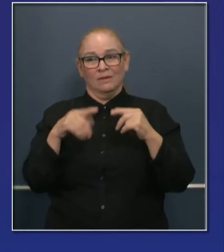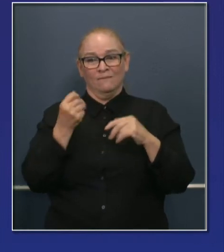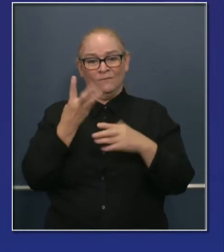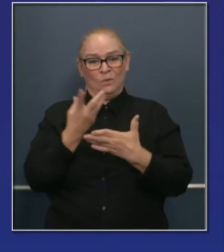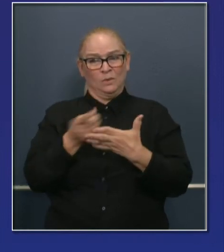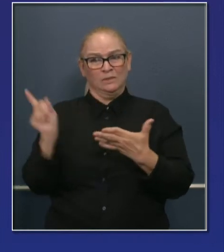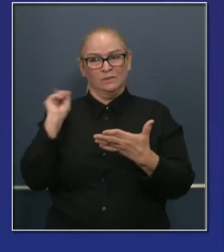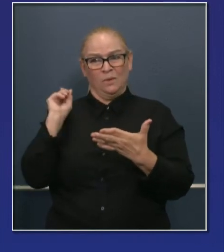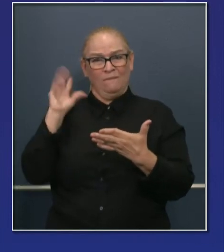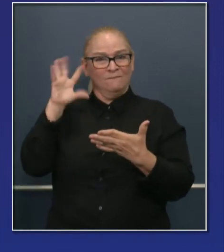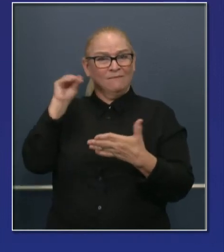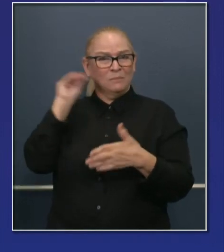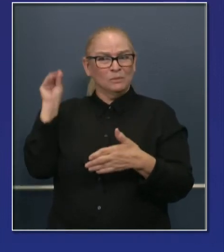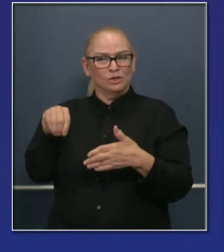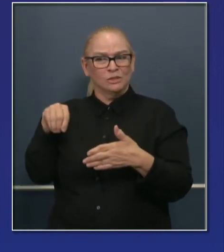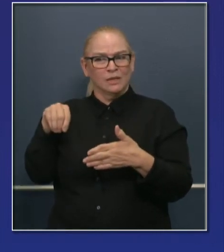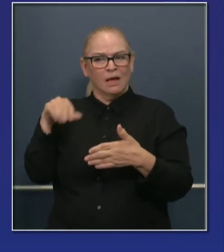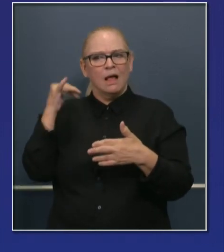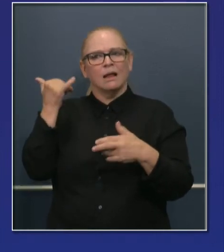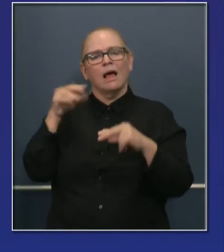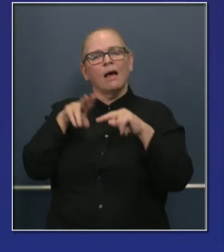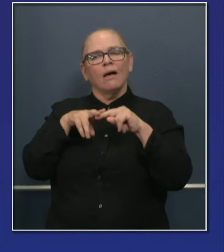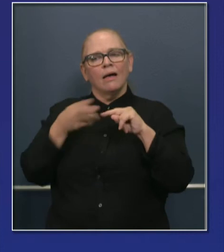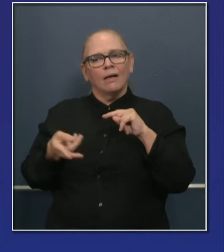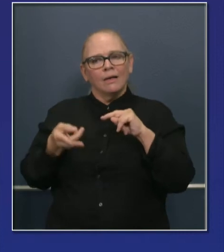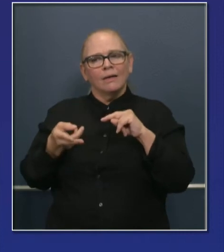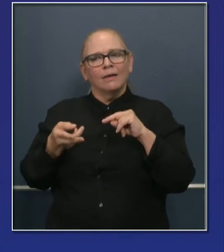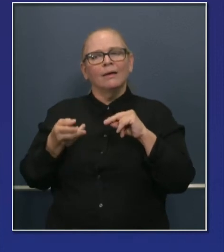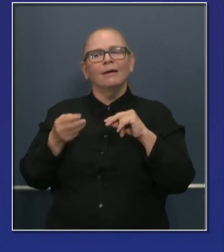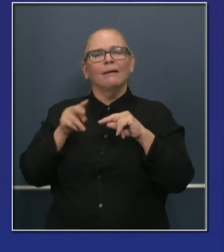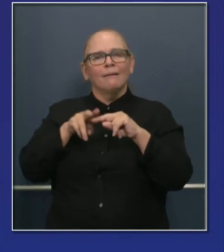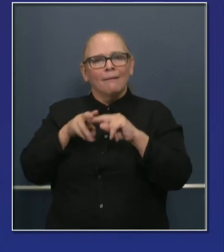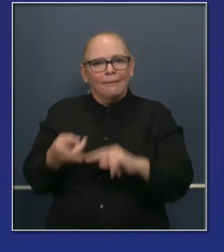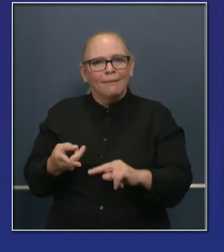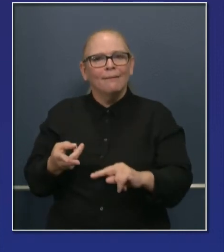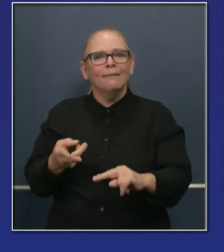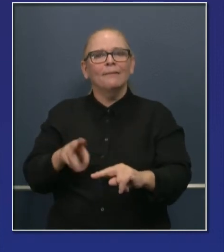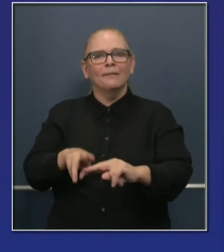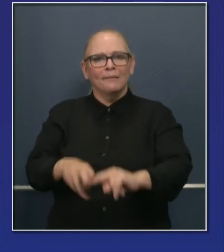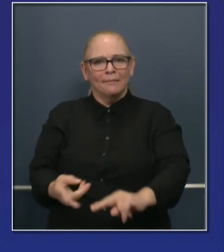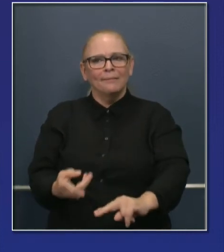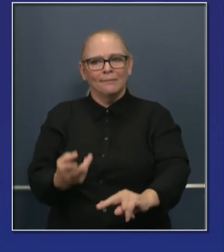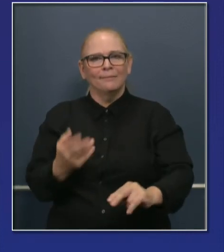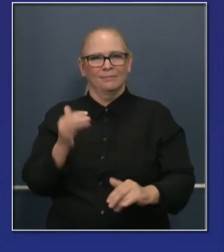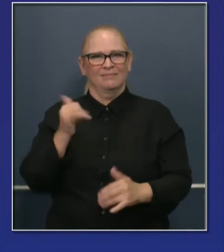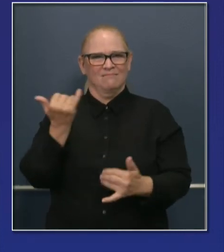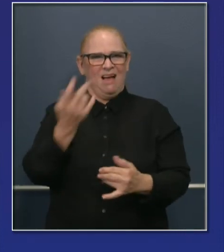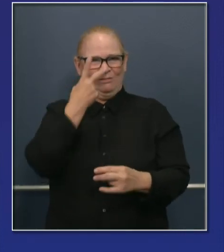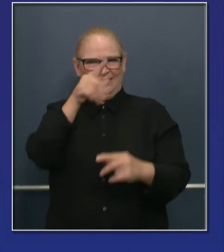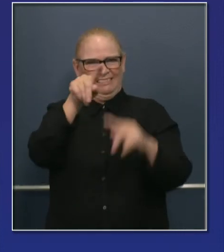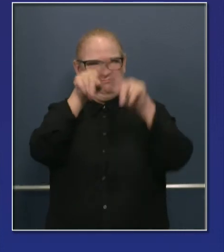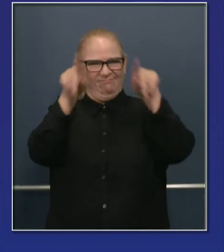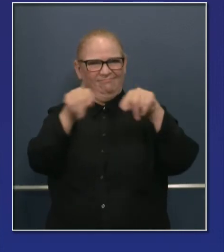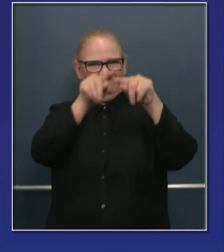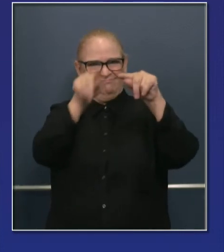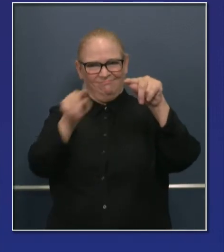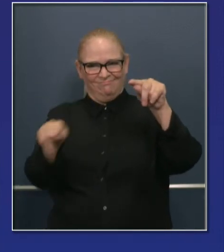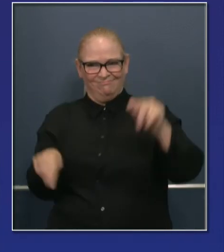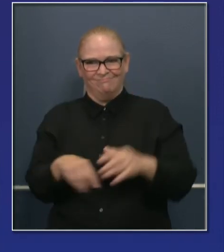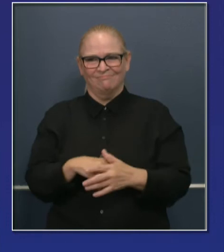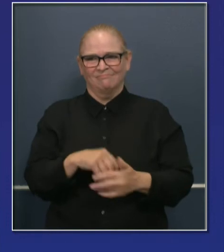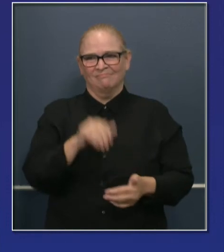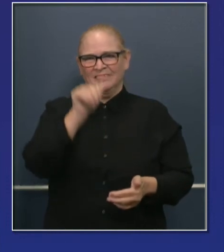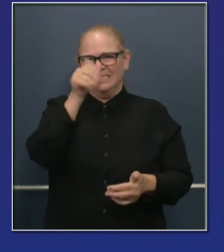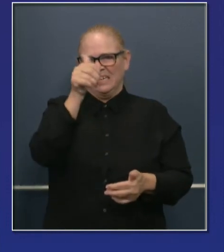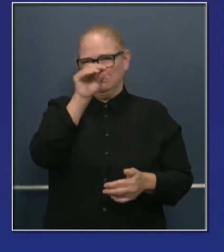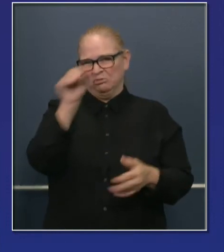over a 14-day period. So 50%, 50% growth. Now we're seeing 10%